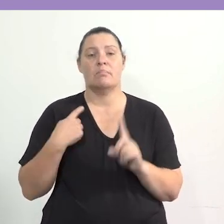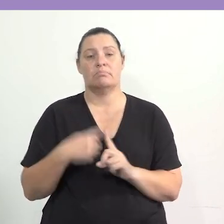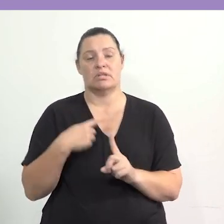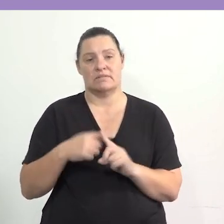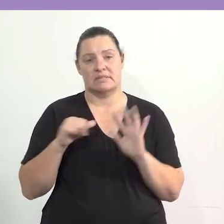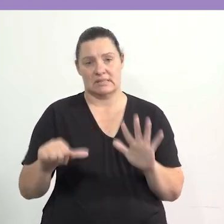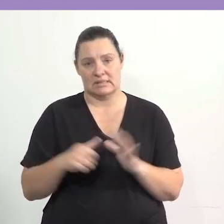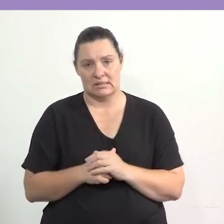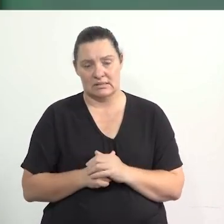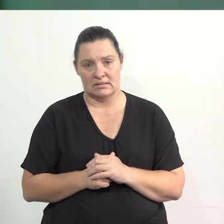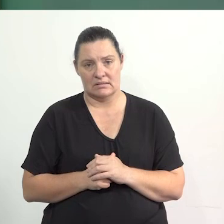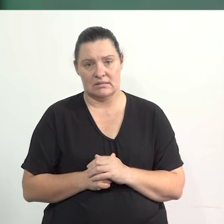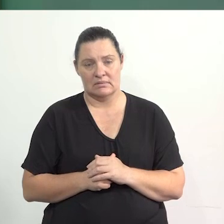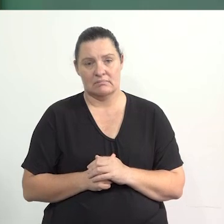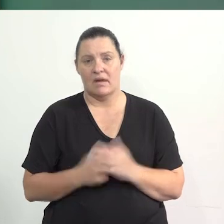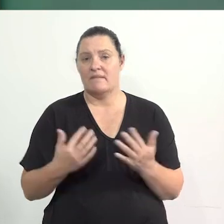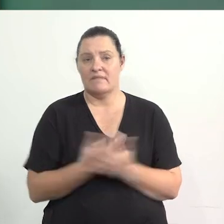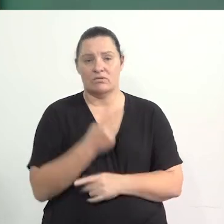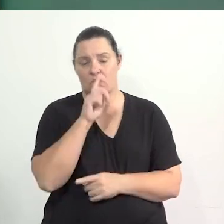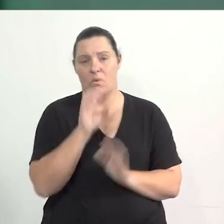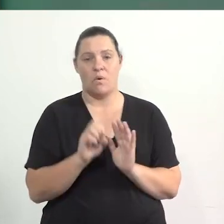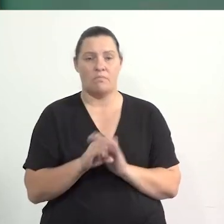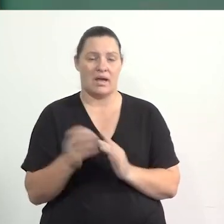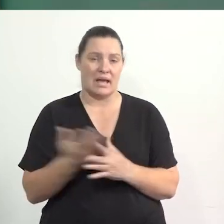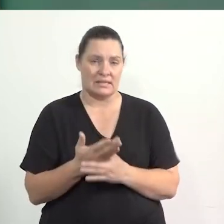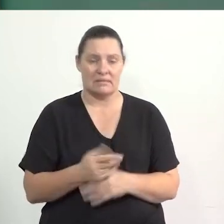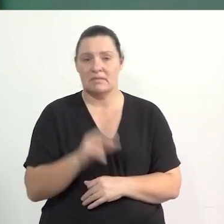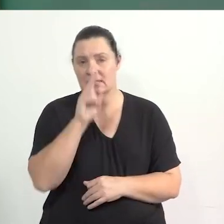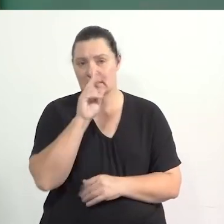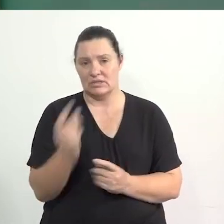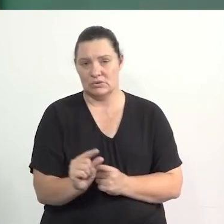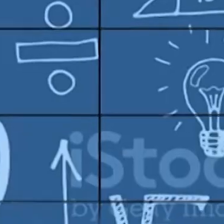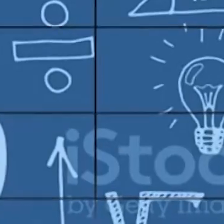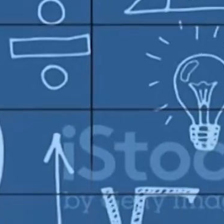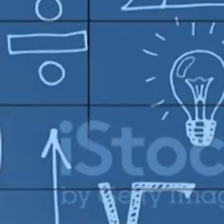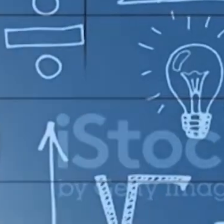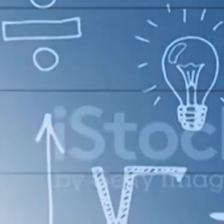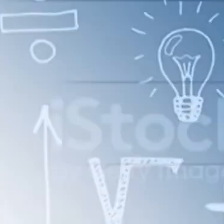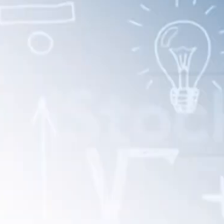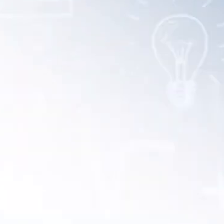positive 6. Let's quickly go to an ad break and then we'll see you just now.